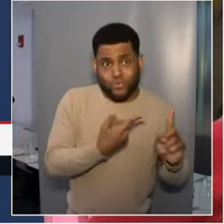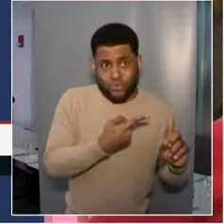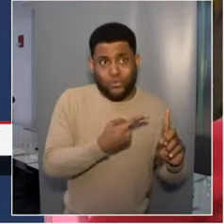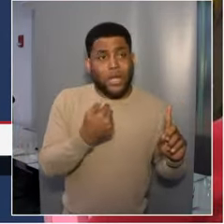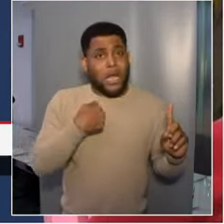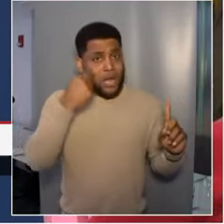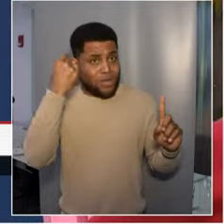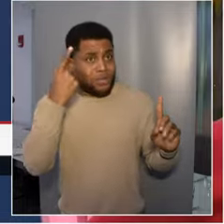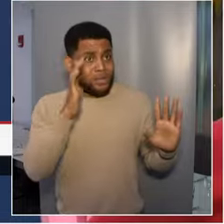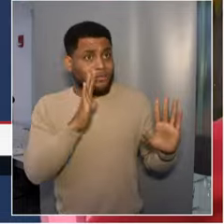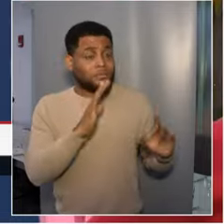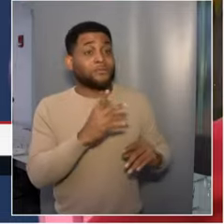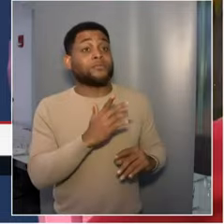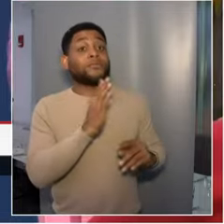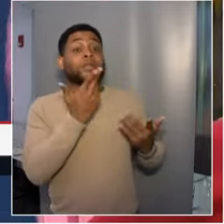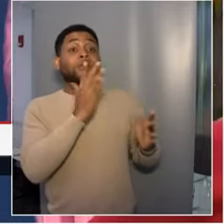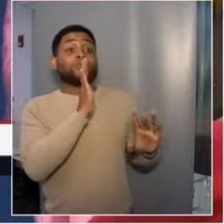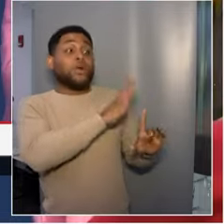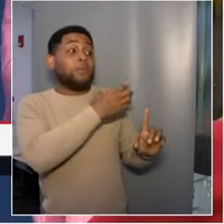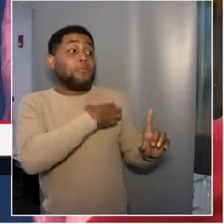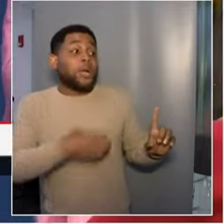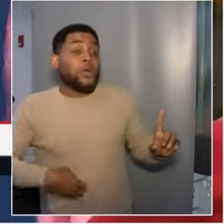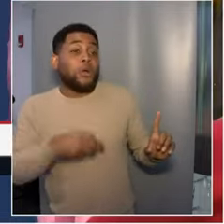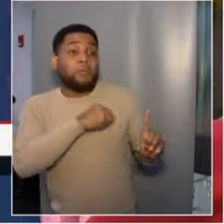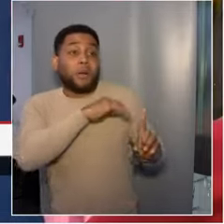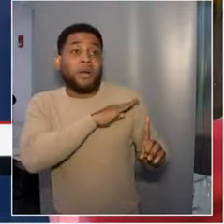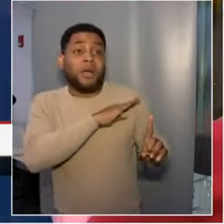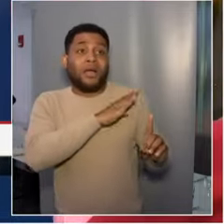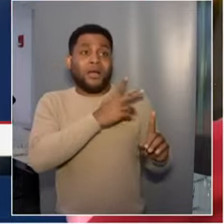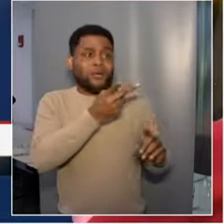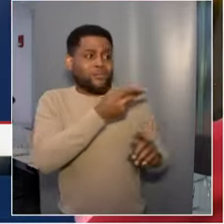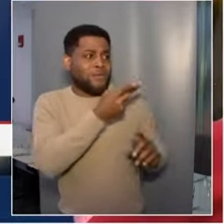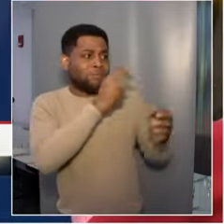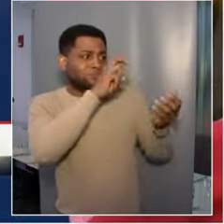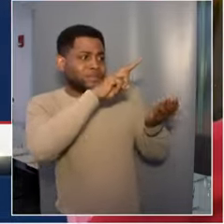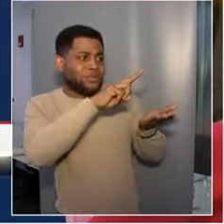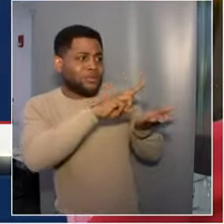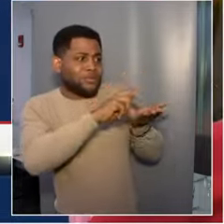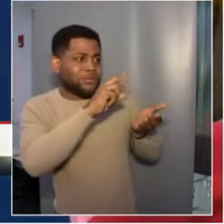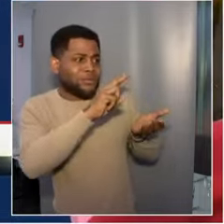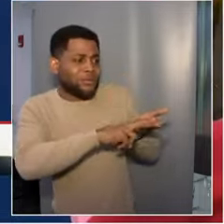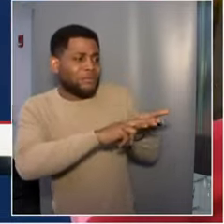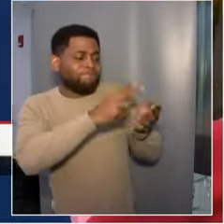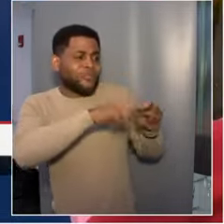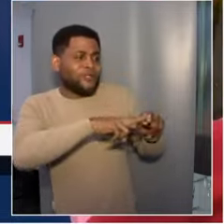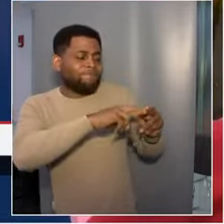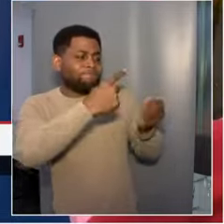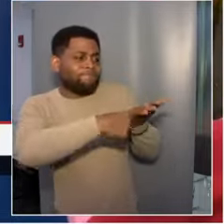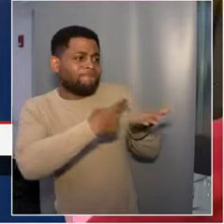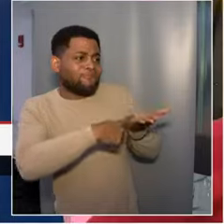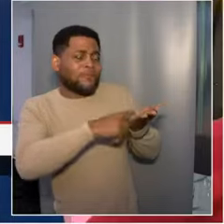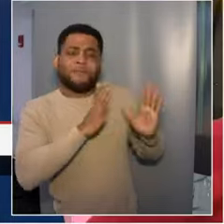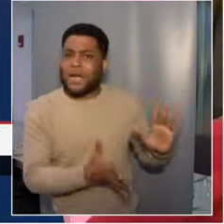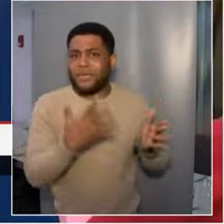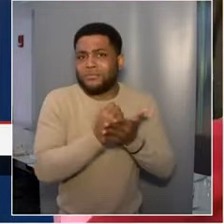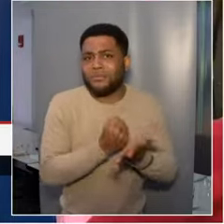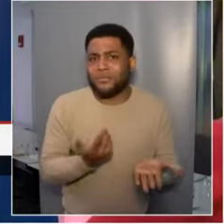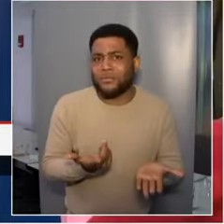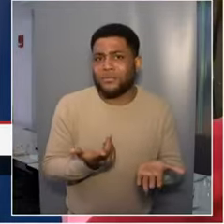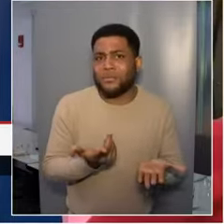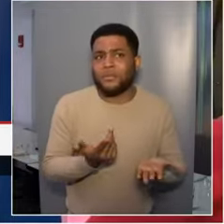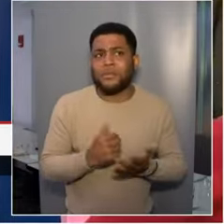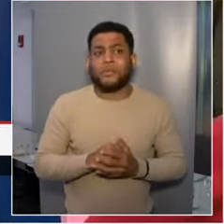town, go for it. Thank you. Okay, a few more. Yeah, Mark? While you're still there, was it, and I know you don't want